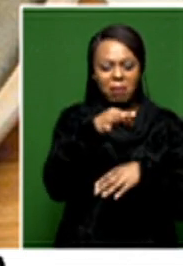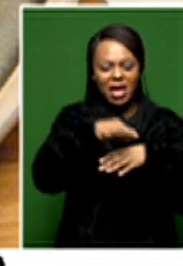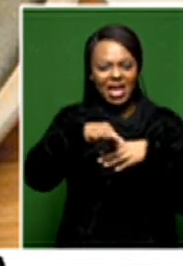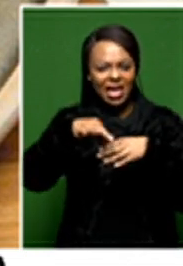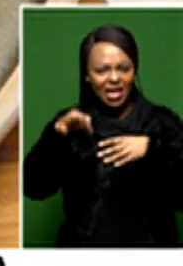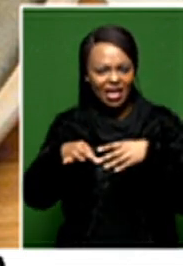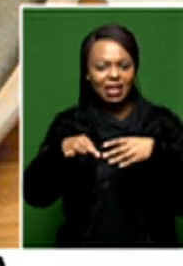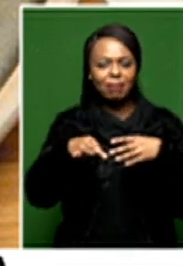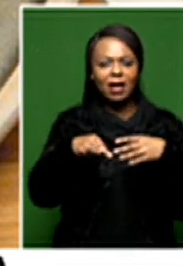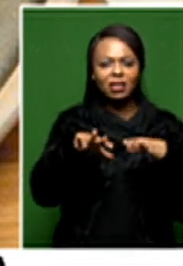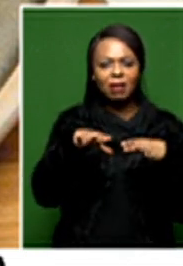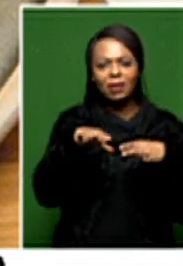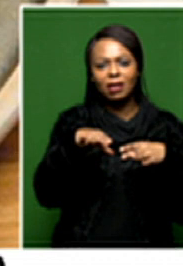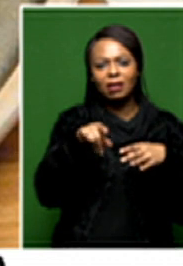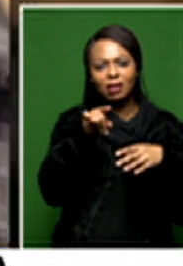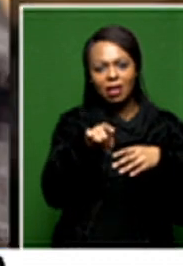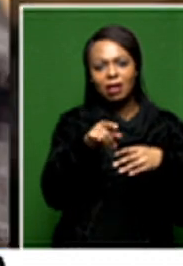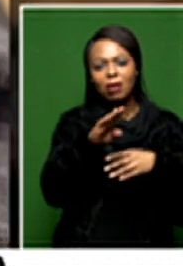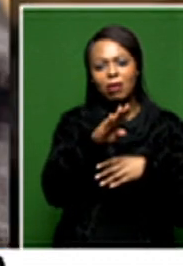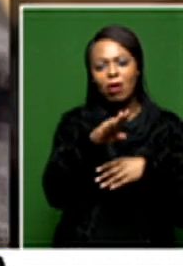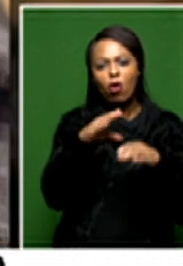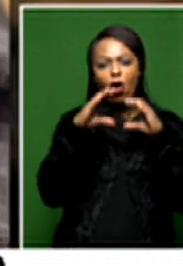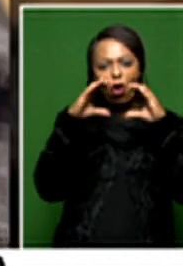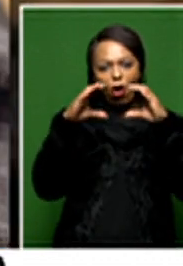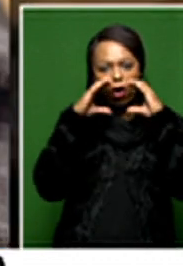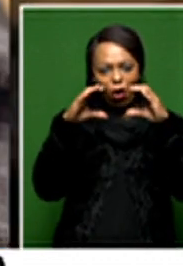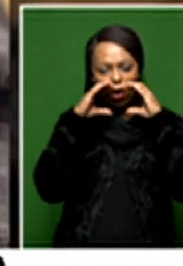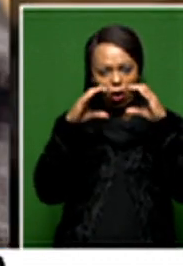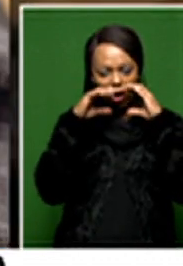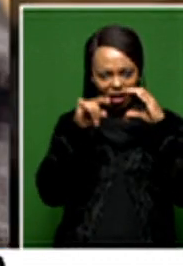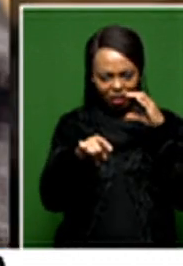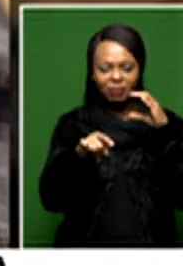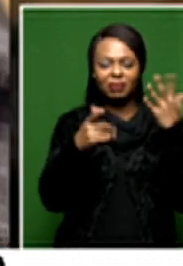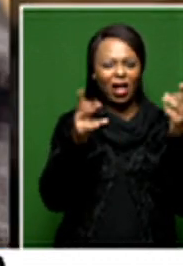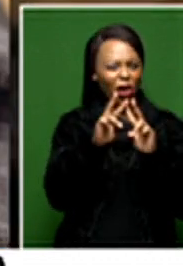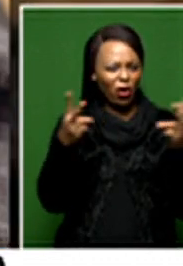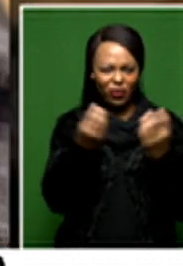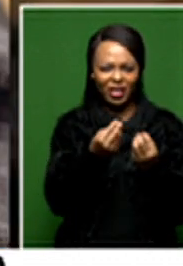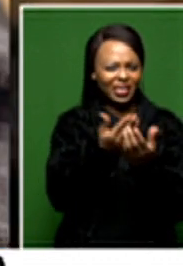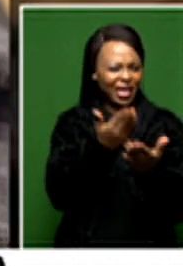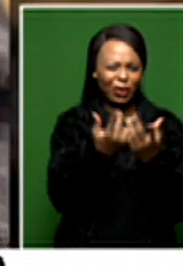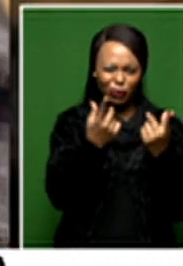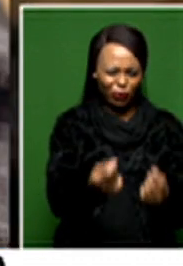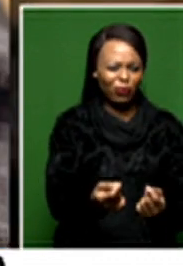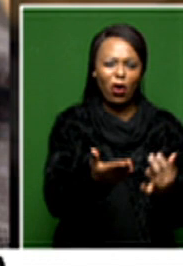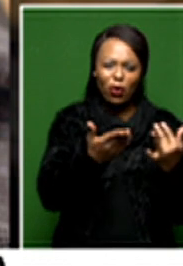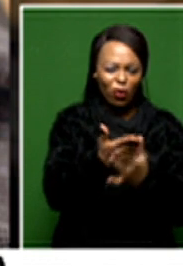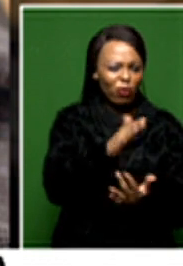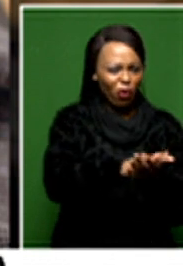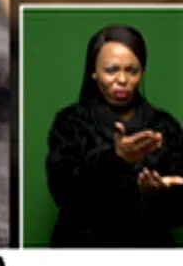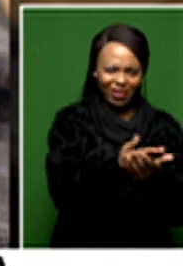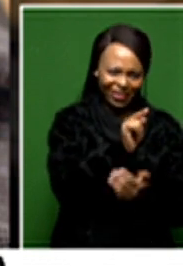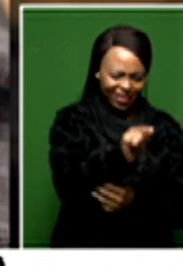bunny chow, for example, there's a butternut lasagna there. So a lot of things you can do in your potjie. Also a lot